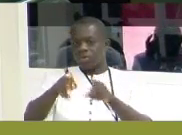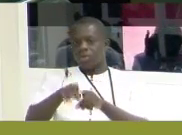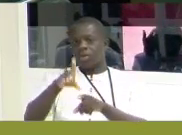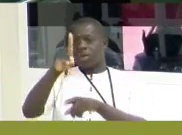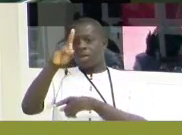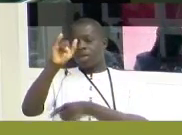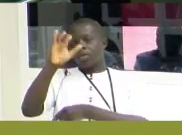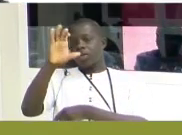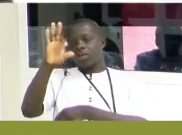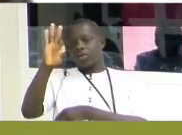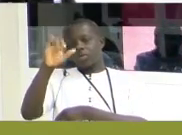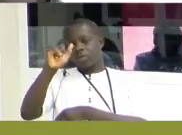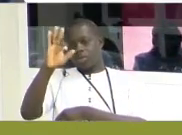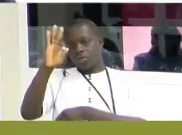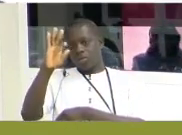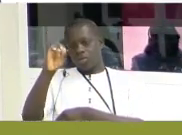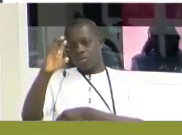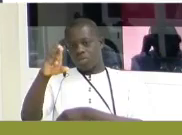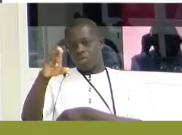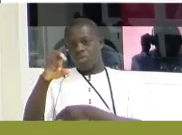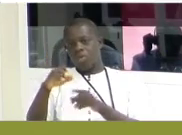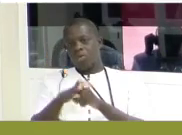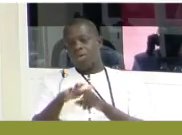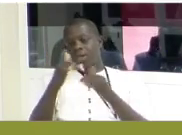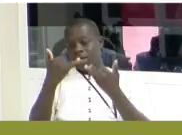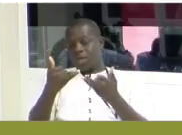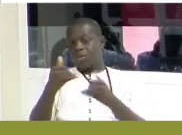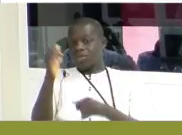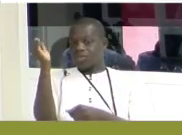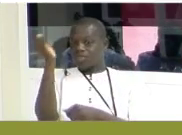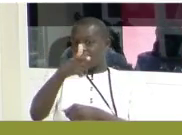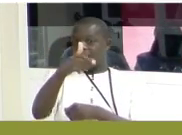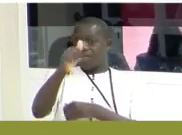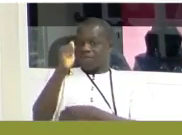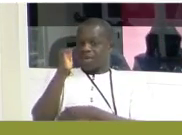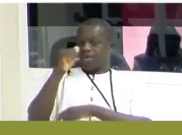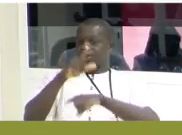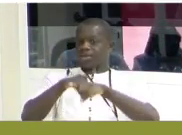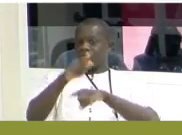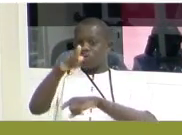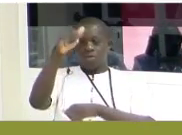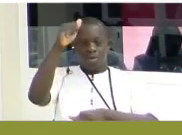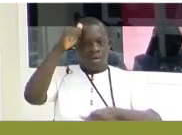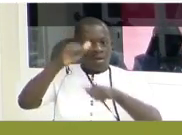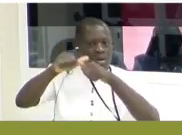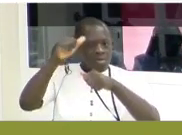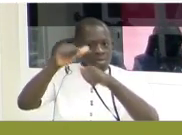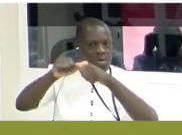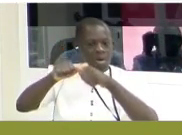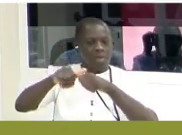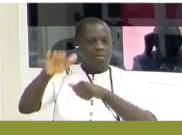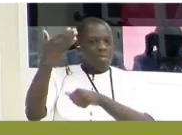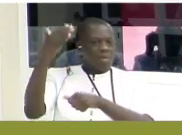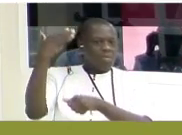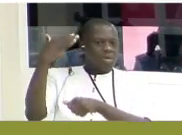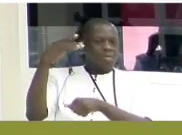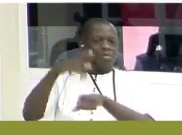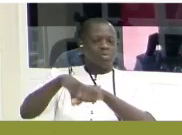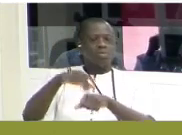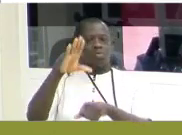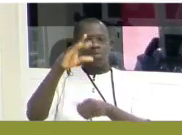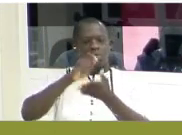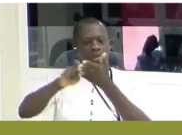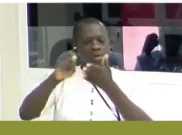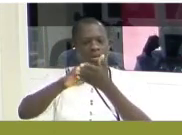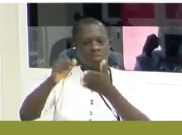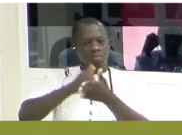thing he told me was that it's payback time, Malik. You remember those days when you were writing about my stories. So now